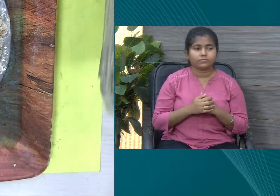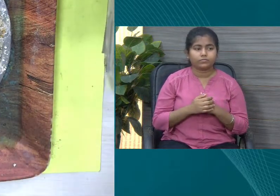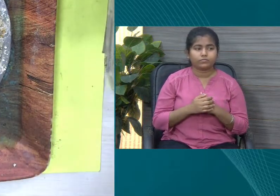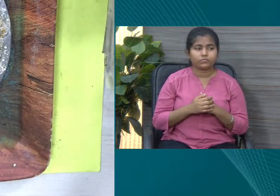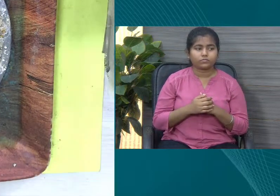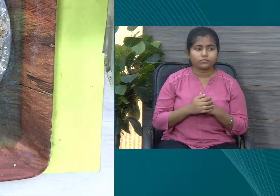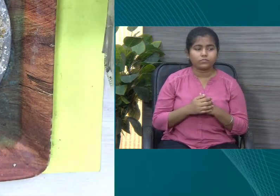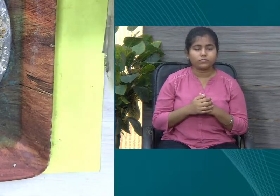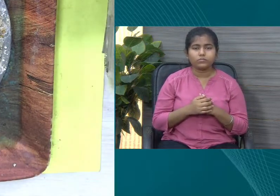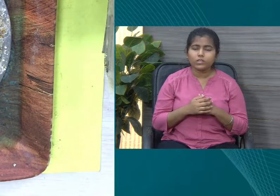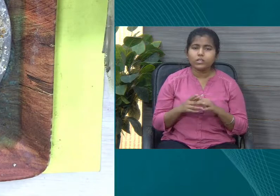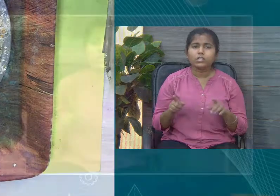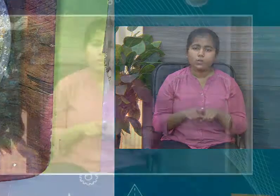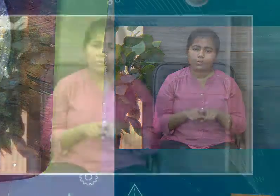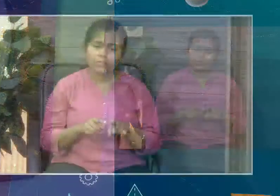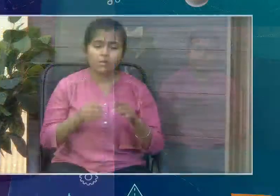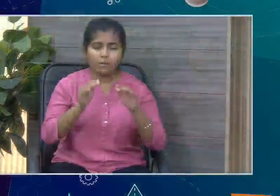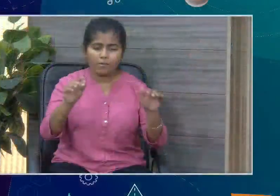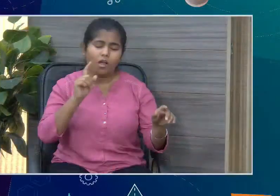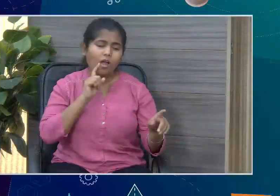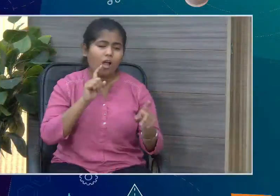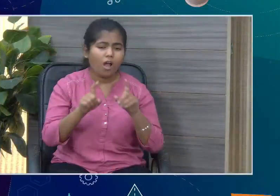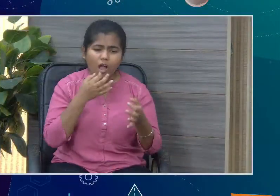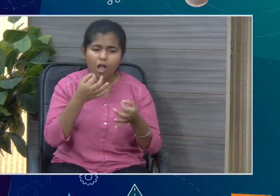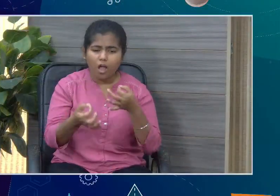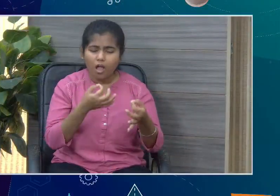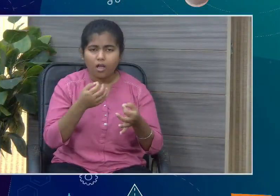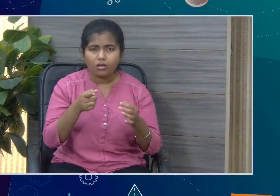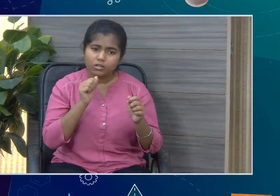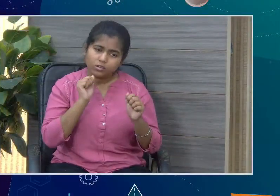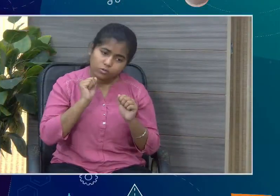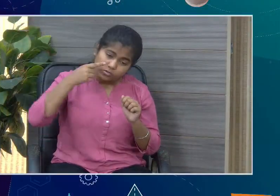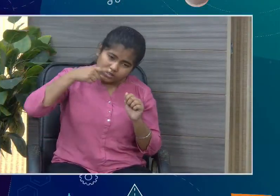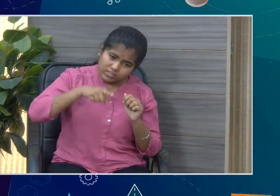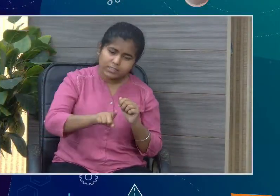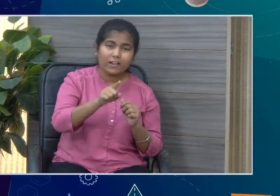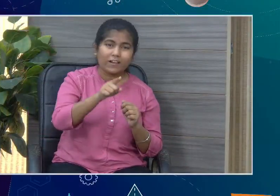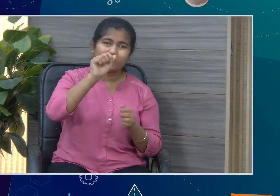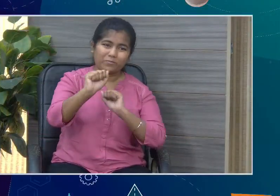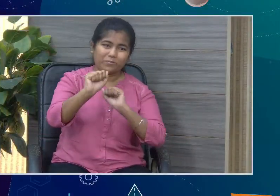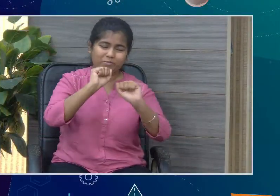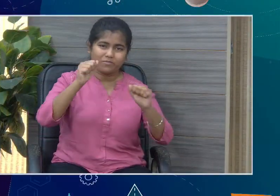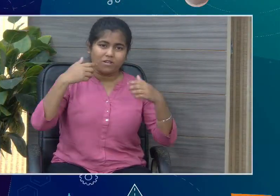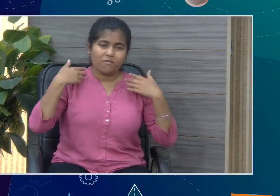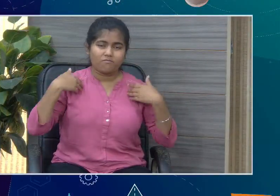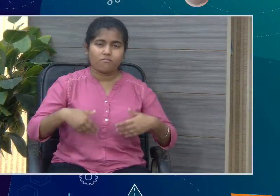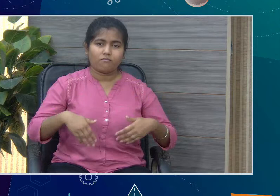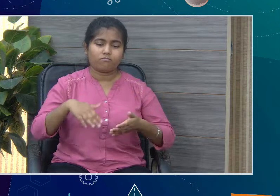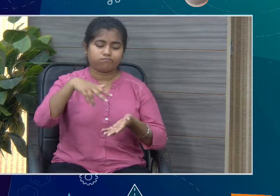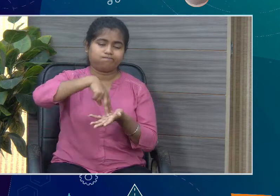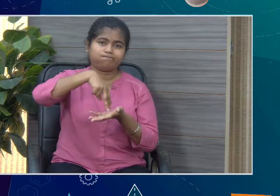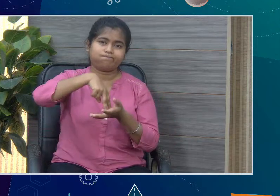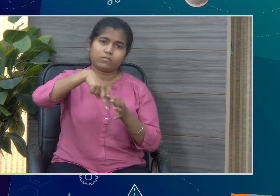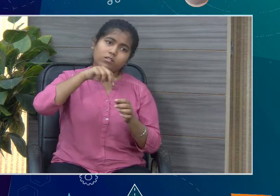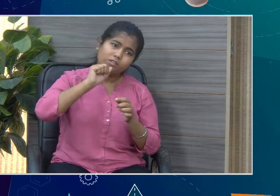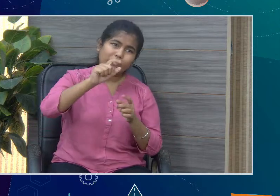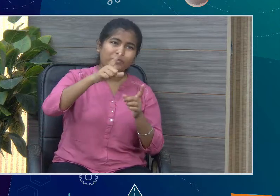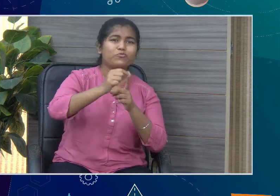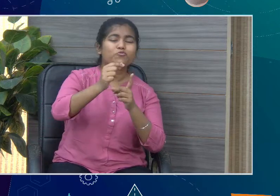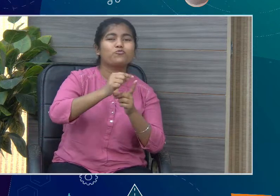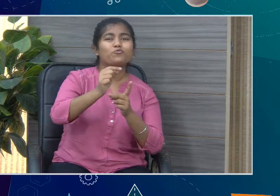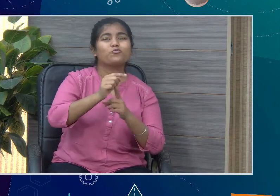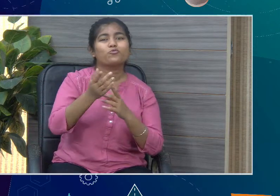even ask the students to make their footprints and touch it and feel it. And even for our